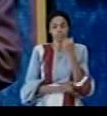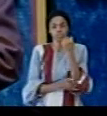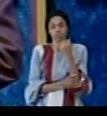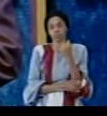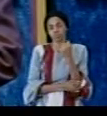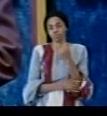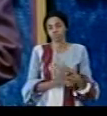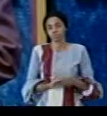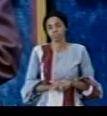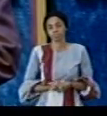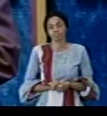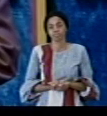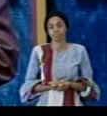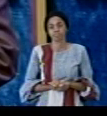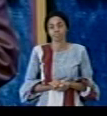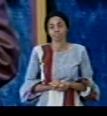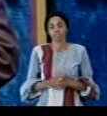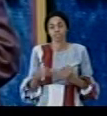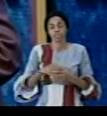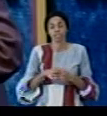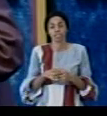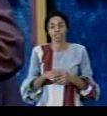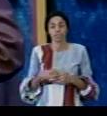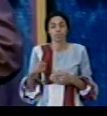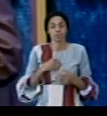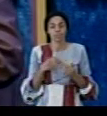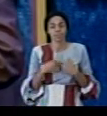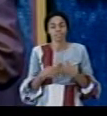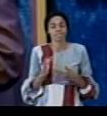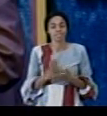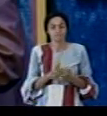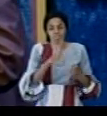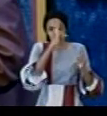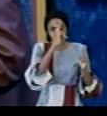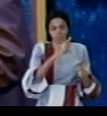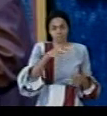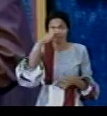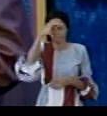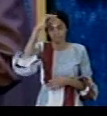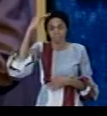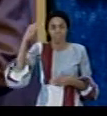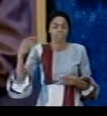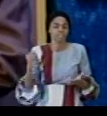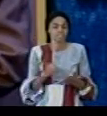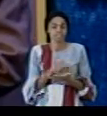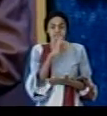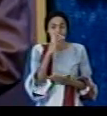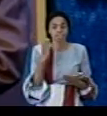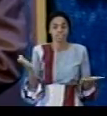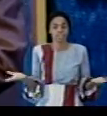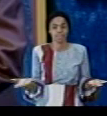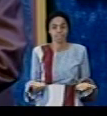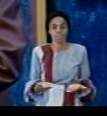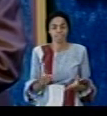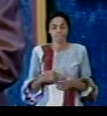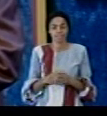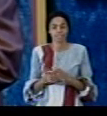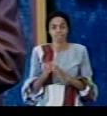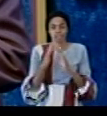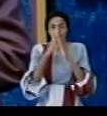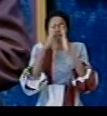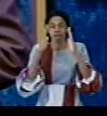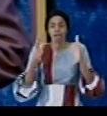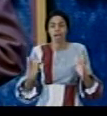We have some dignitaries who are here in the house. We have,